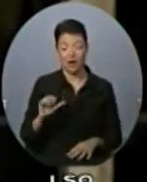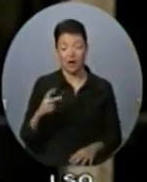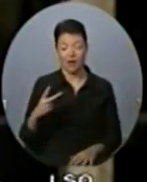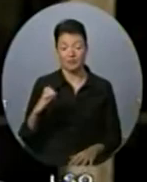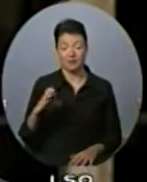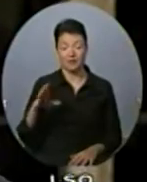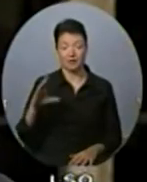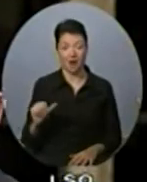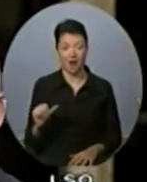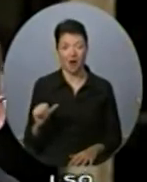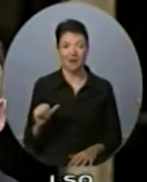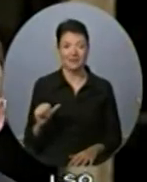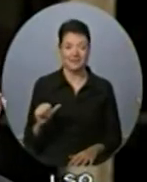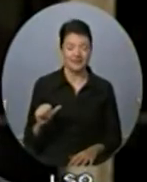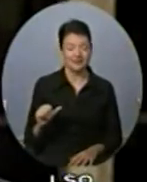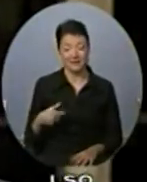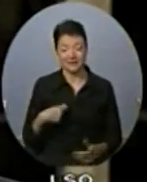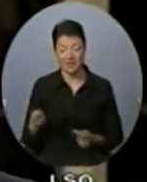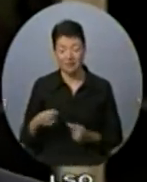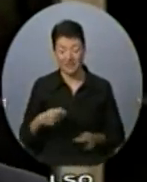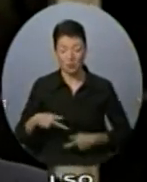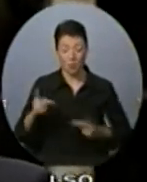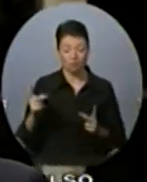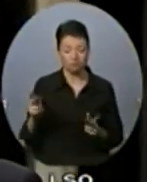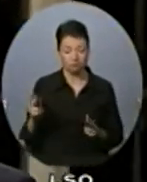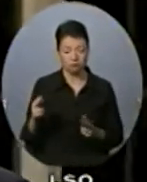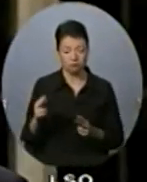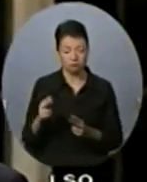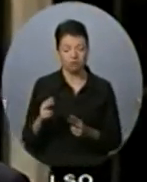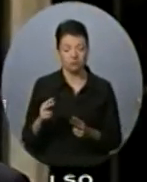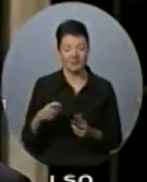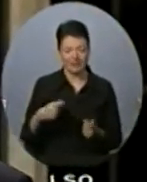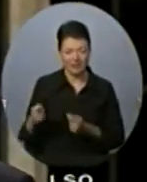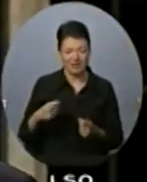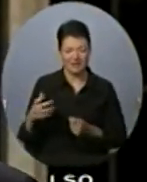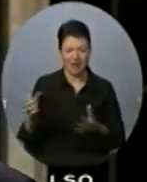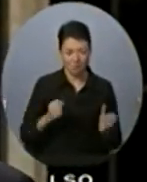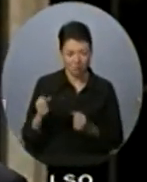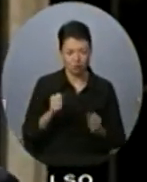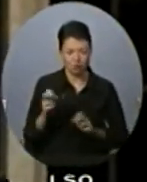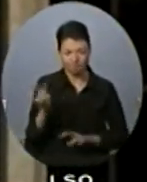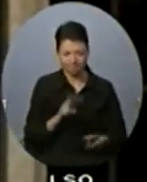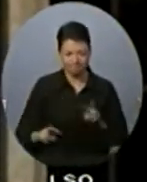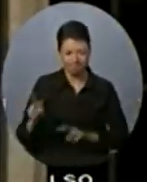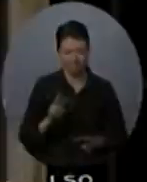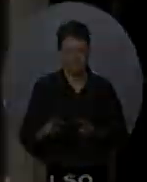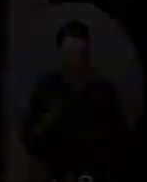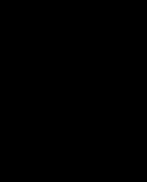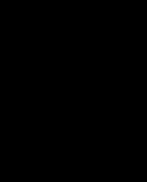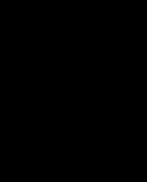all hiring. Mr. Speaker, this government has done more for ACOA than the previous government, and we continue to support it.